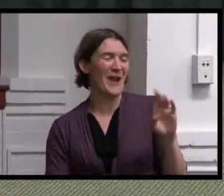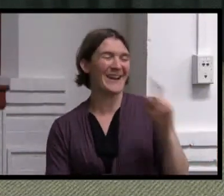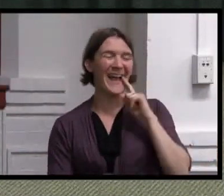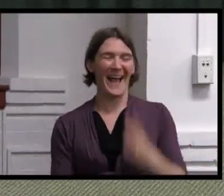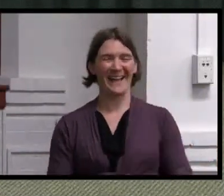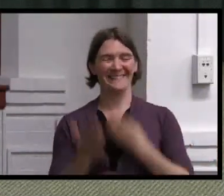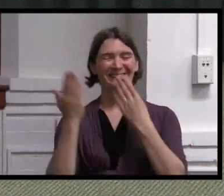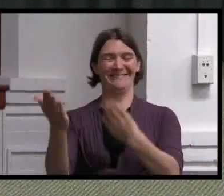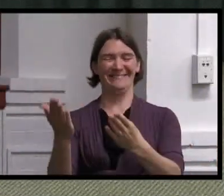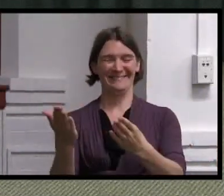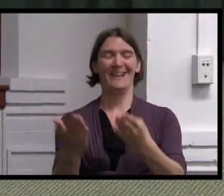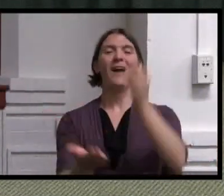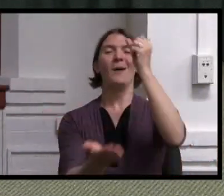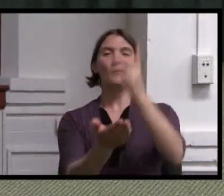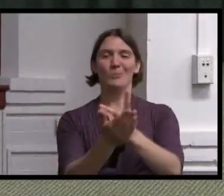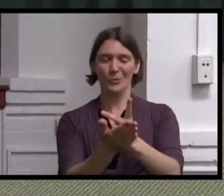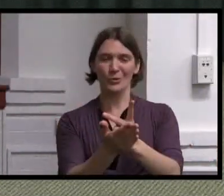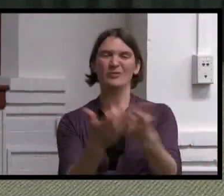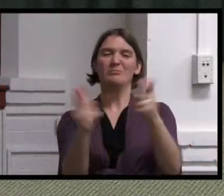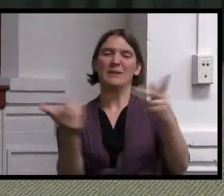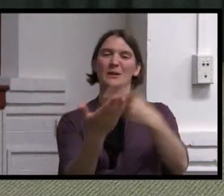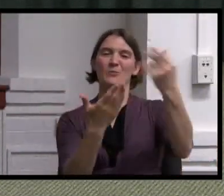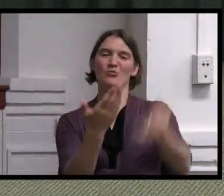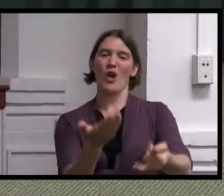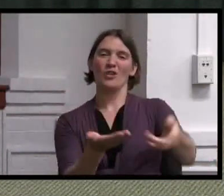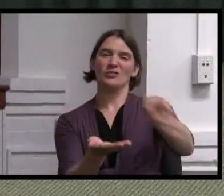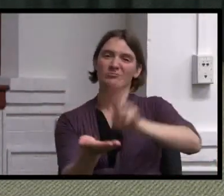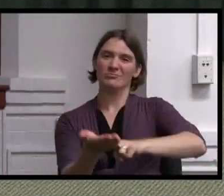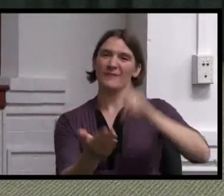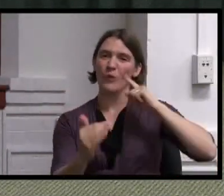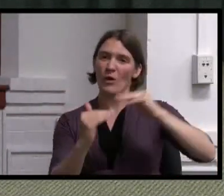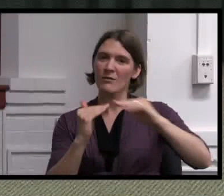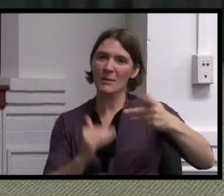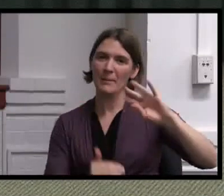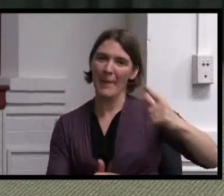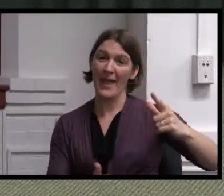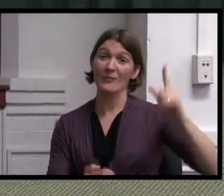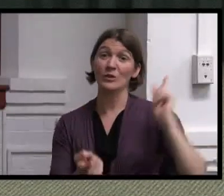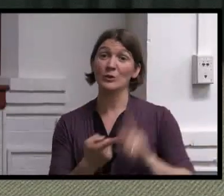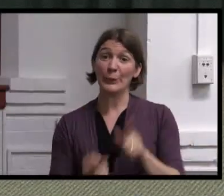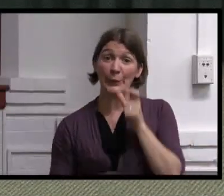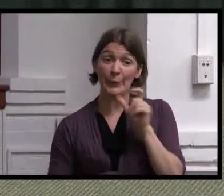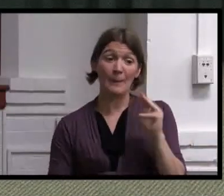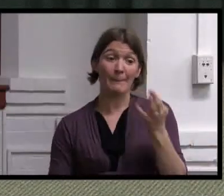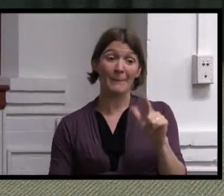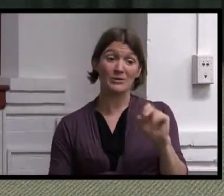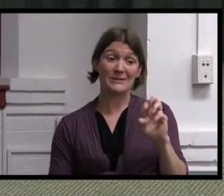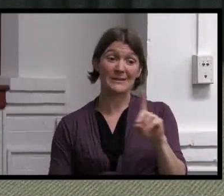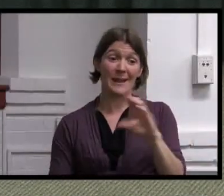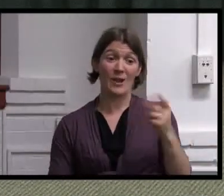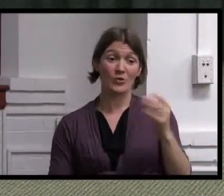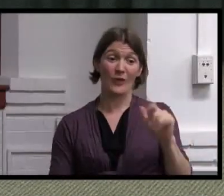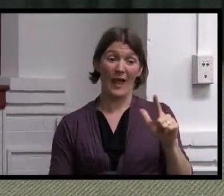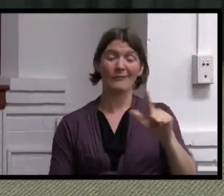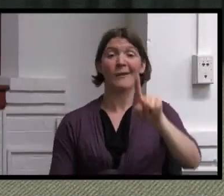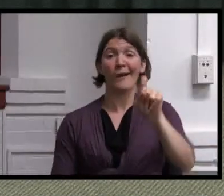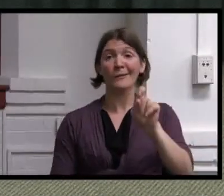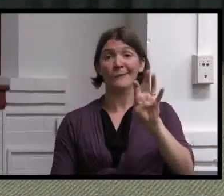the FY18 capital paving contract to Mitchell Sand and Gravel in the amount of